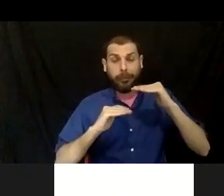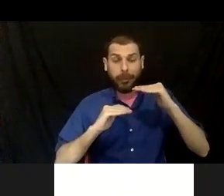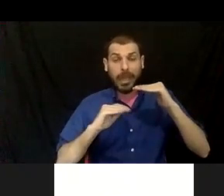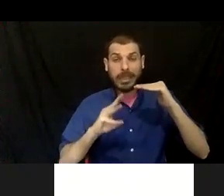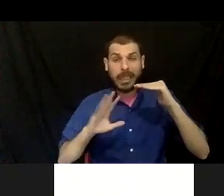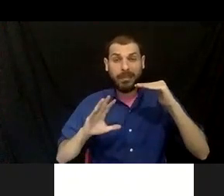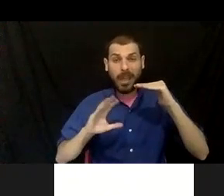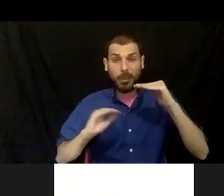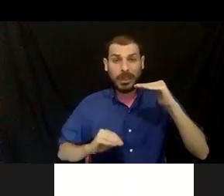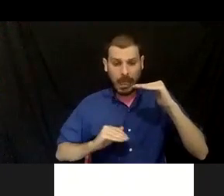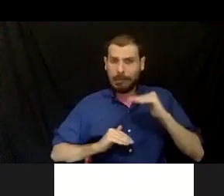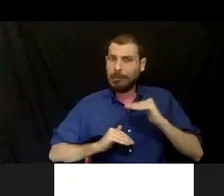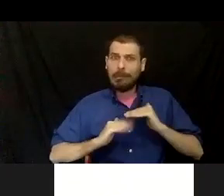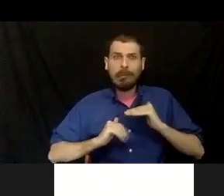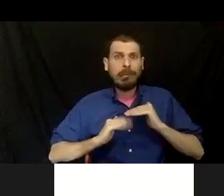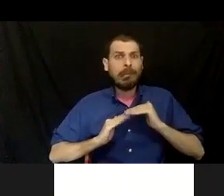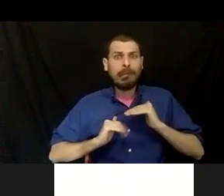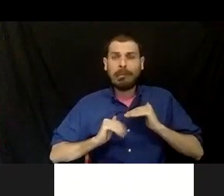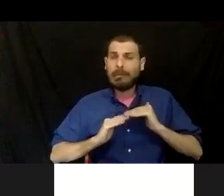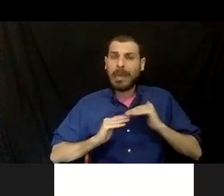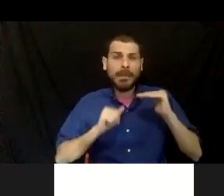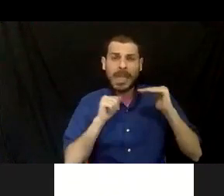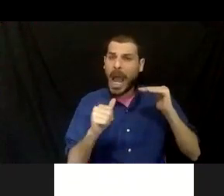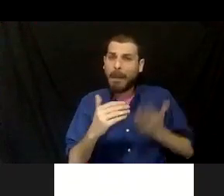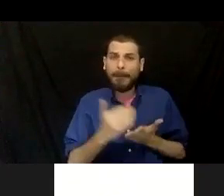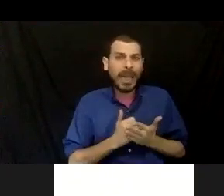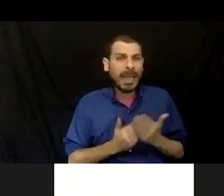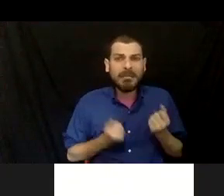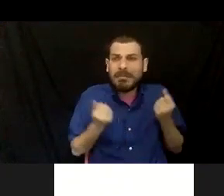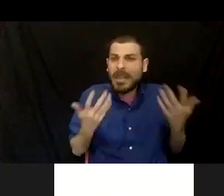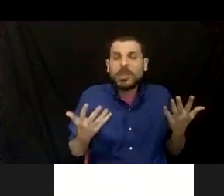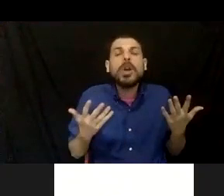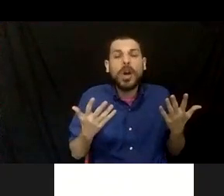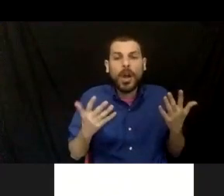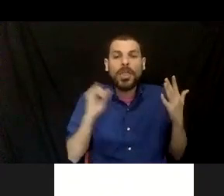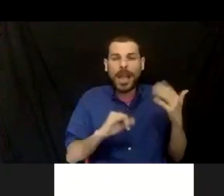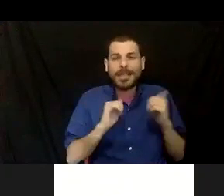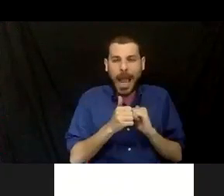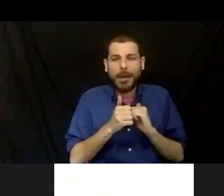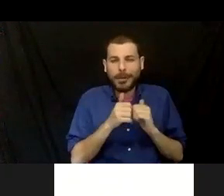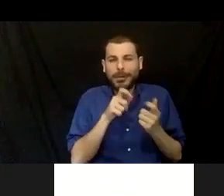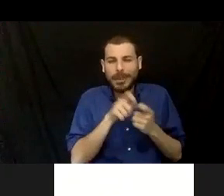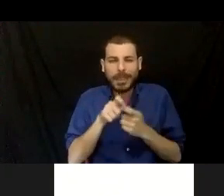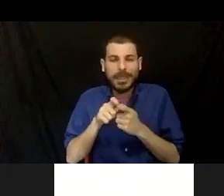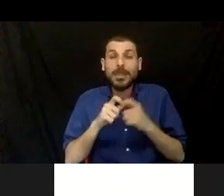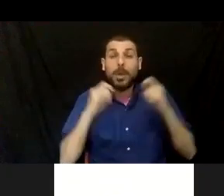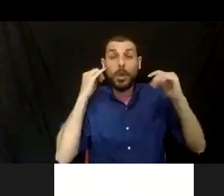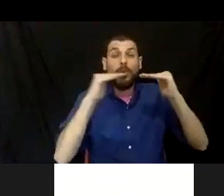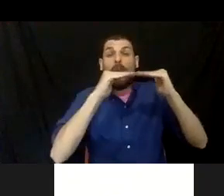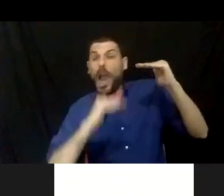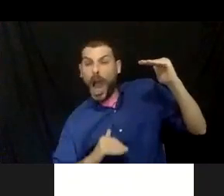the maximum benefit of $604 per week. And I know this base year stuff, it's